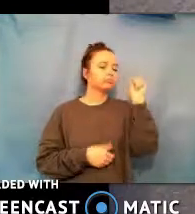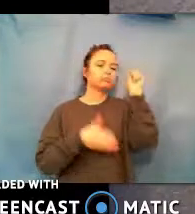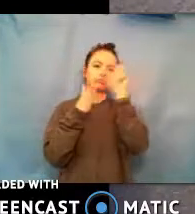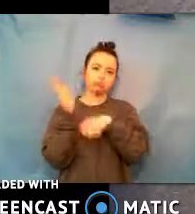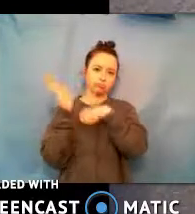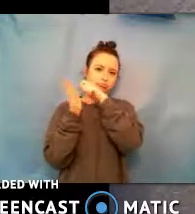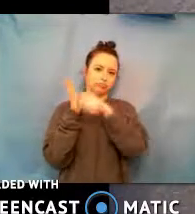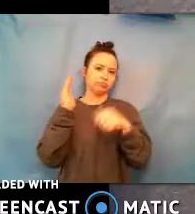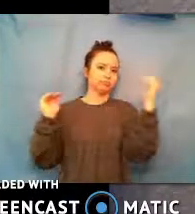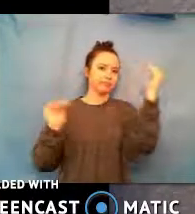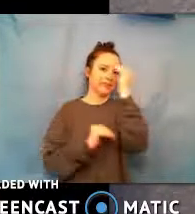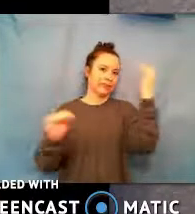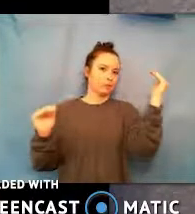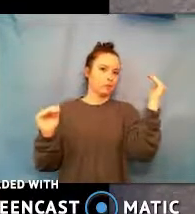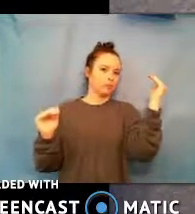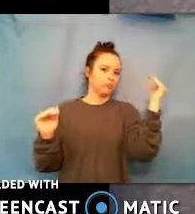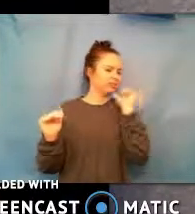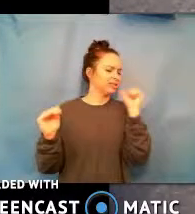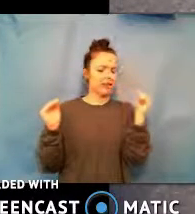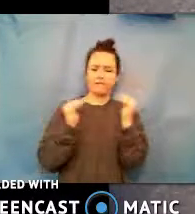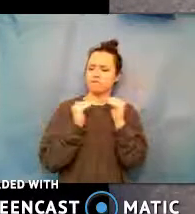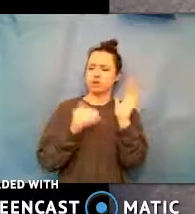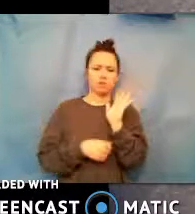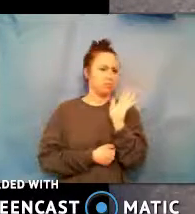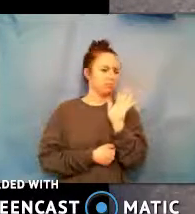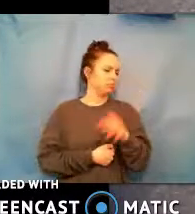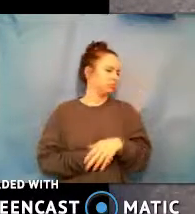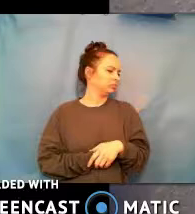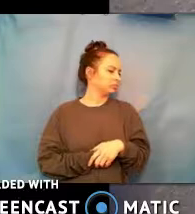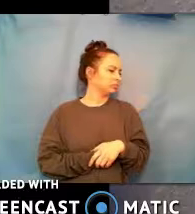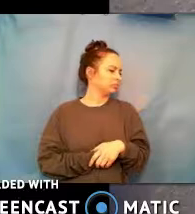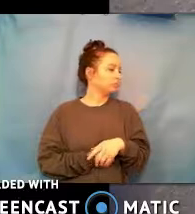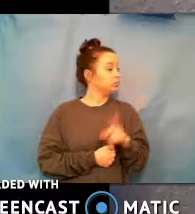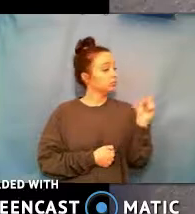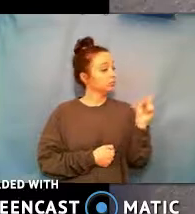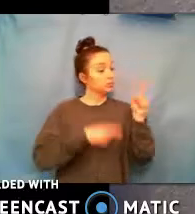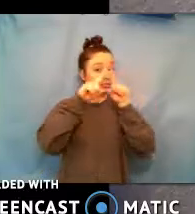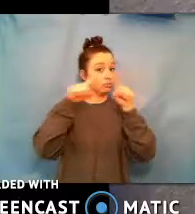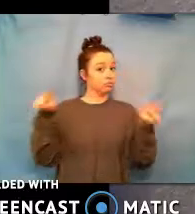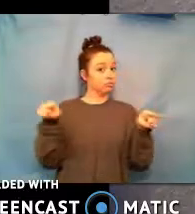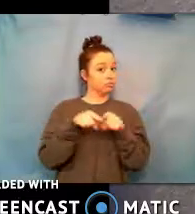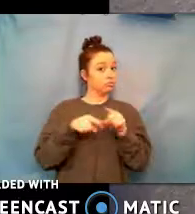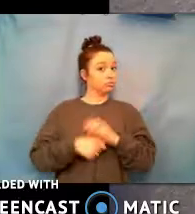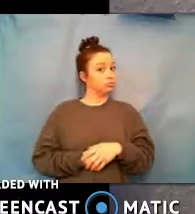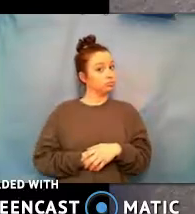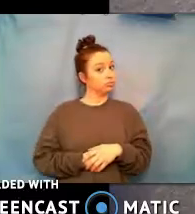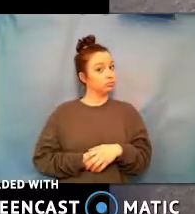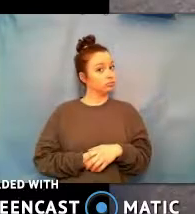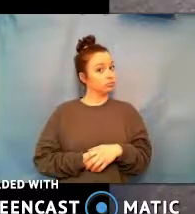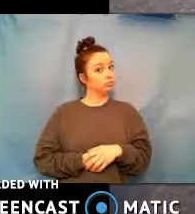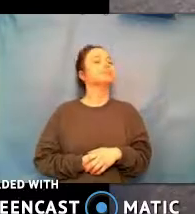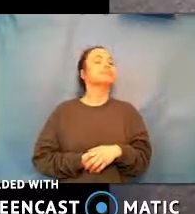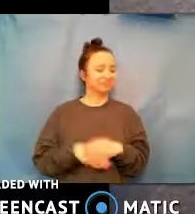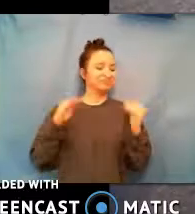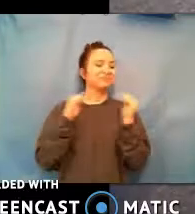Good, they are unequal. Would not be fair to share those. What about in this triangle? Good,